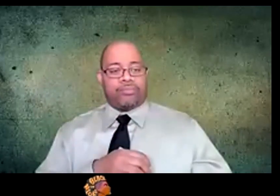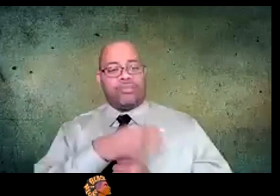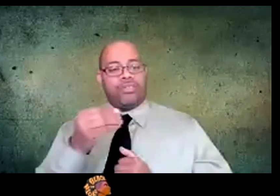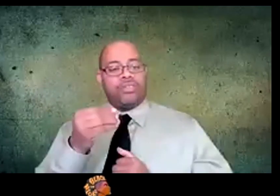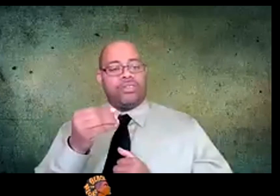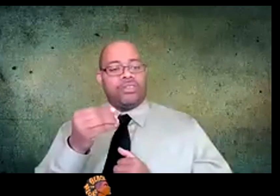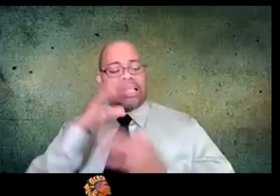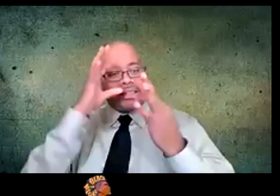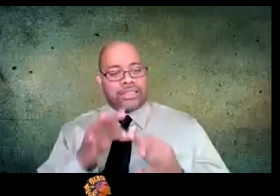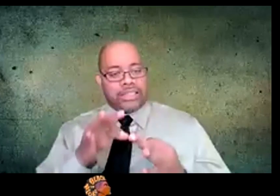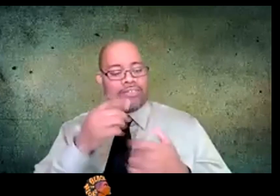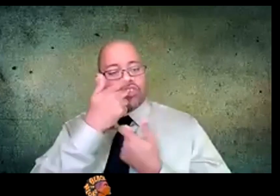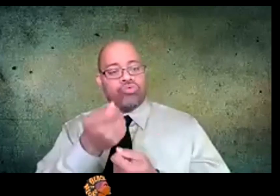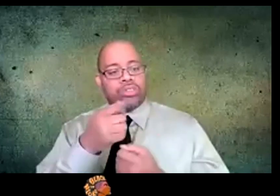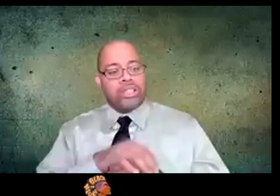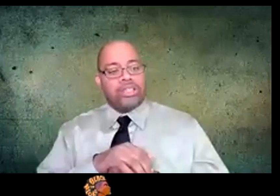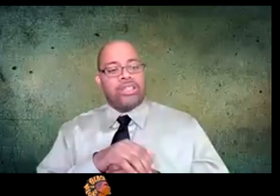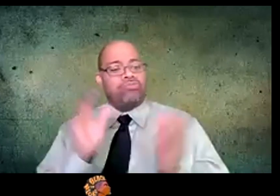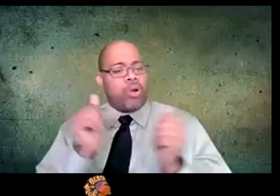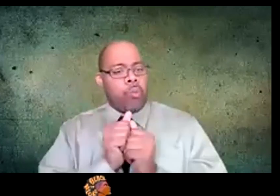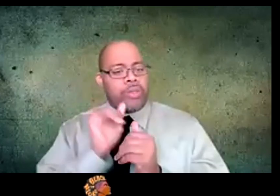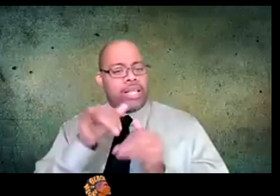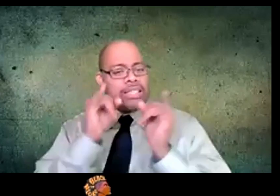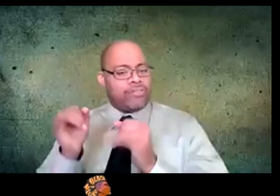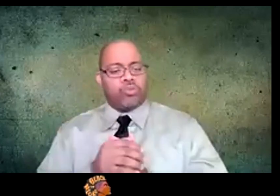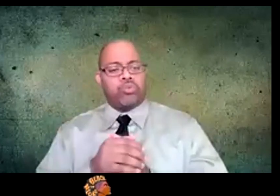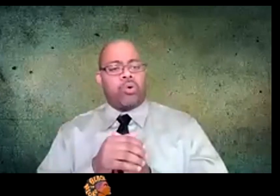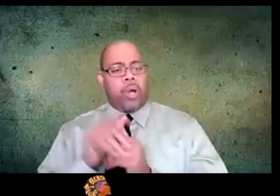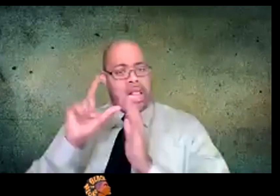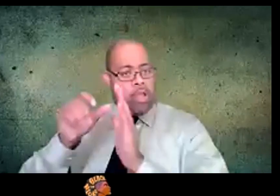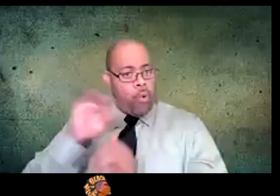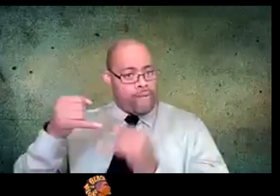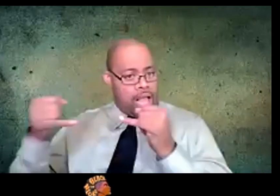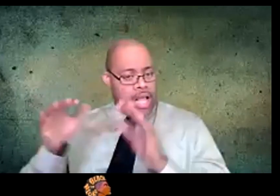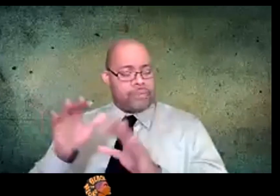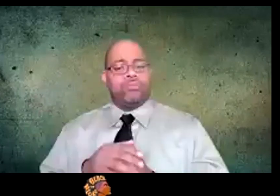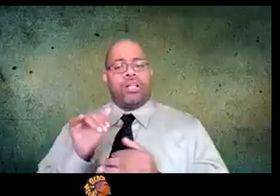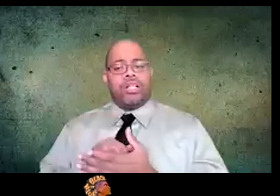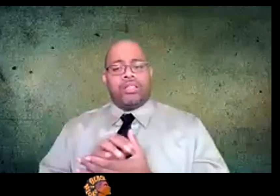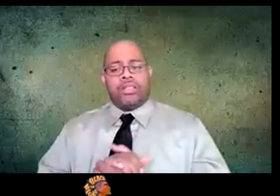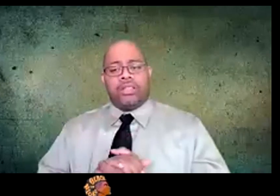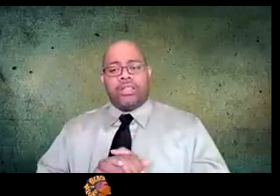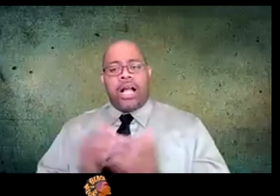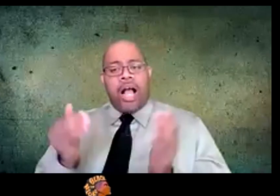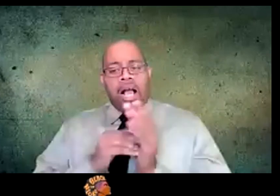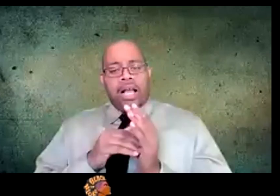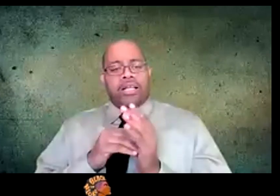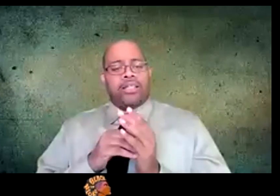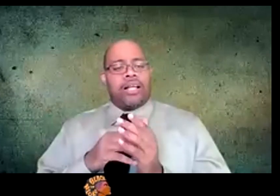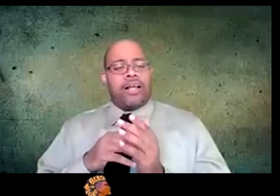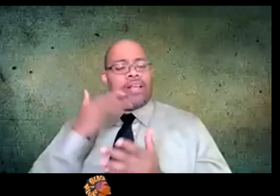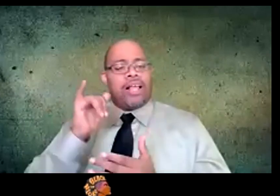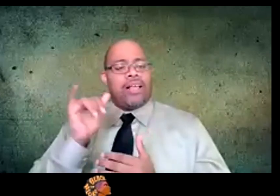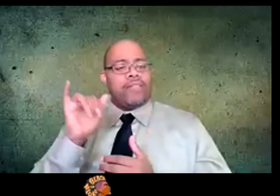be interested in chatting with this individual offline. I mean, it's again, I feel like this is